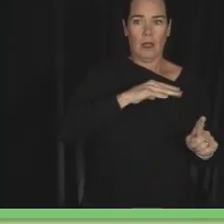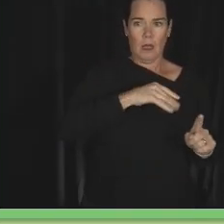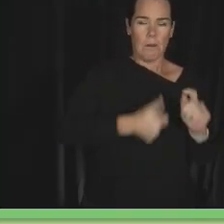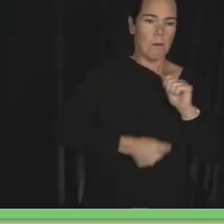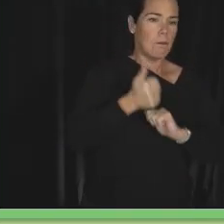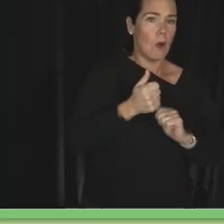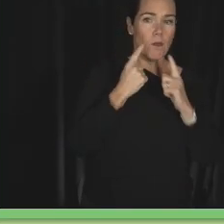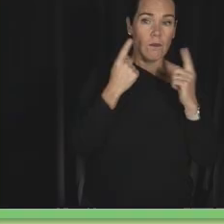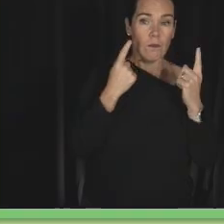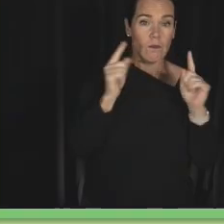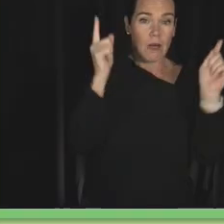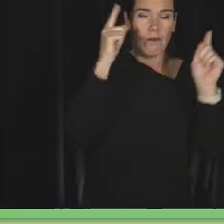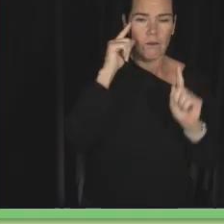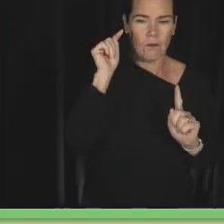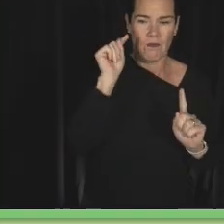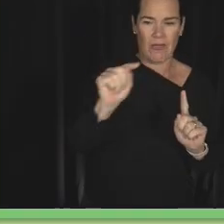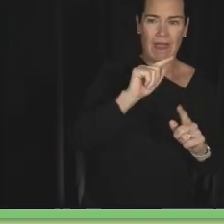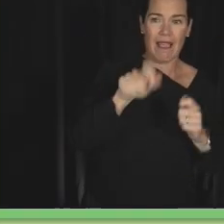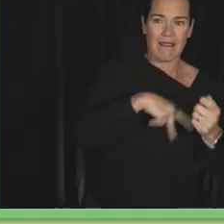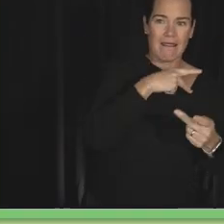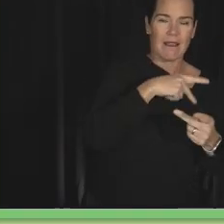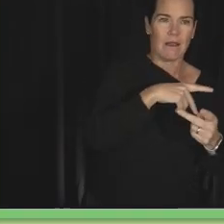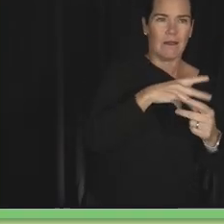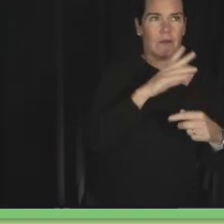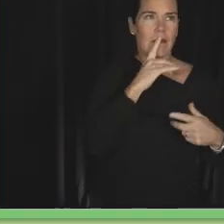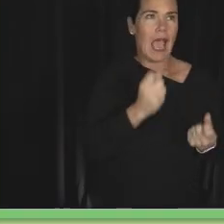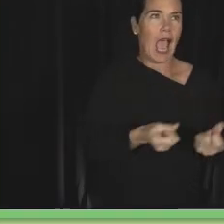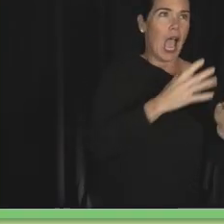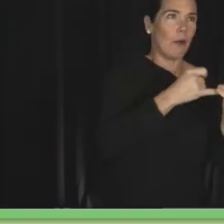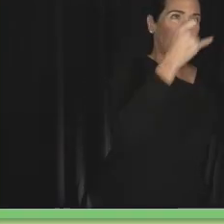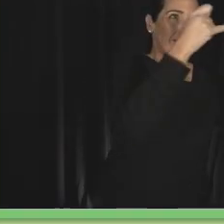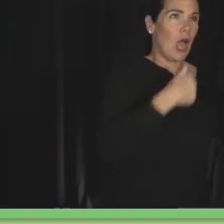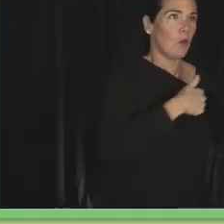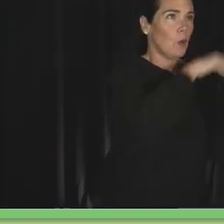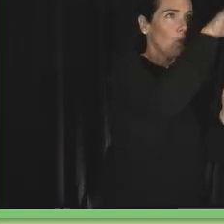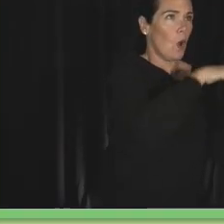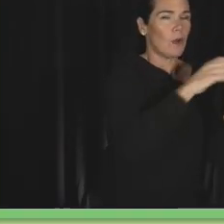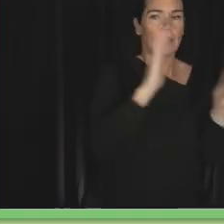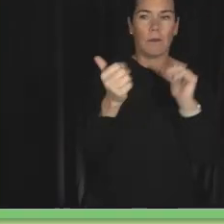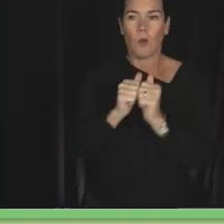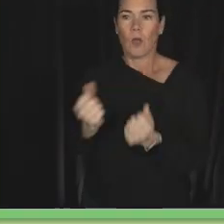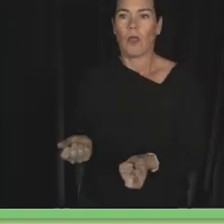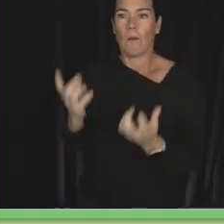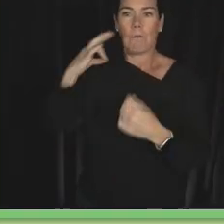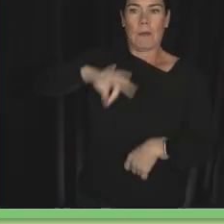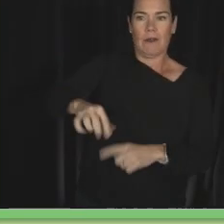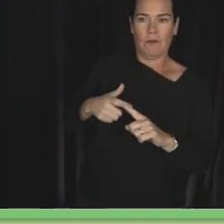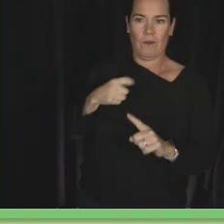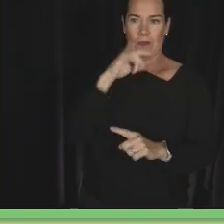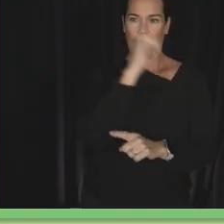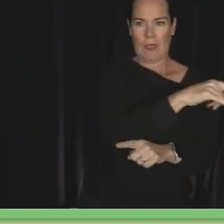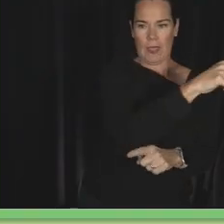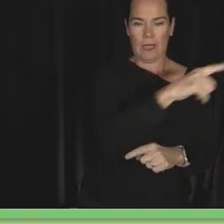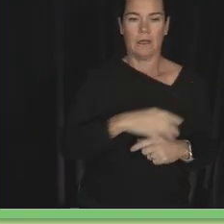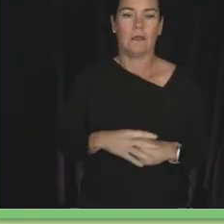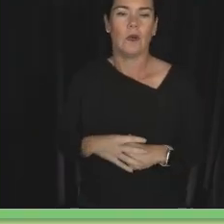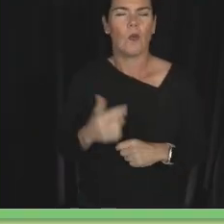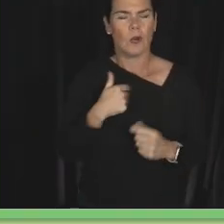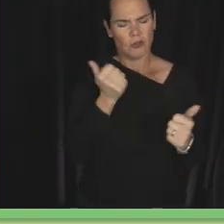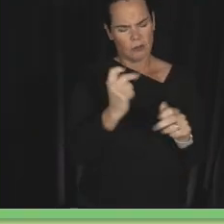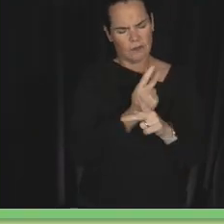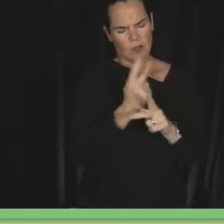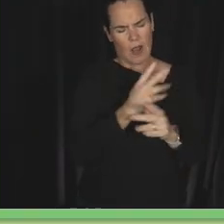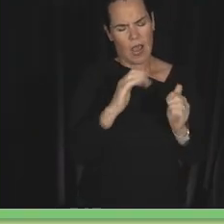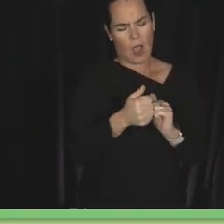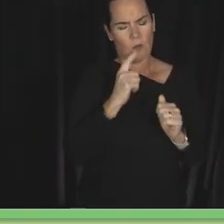like lines written to payoff. We're working to propose a patch upstream so that you can specify like a minimum interval or something like that